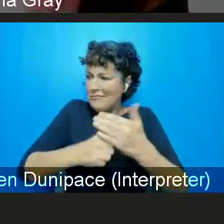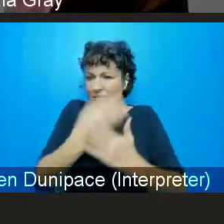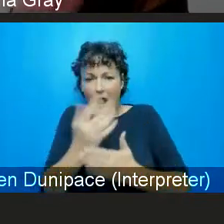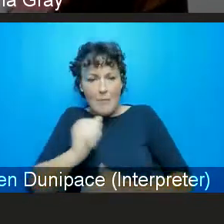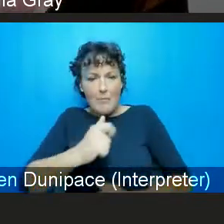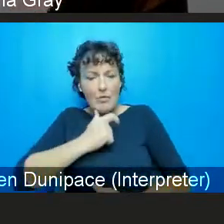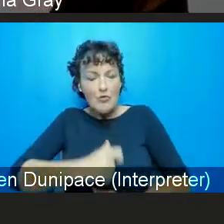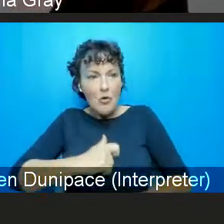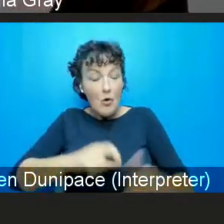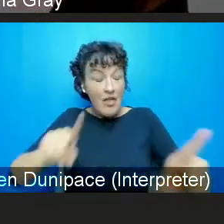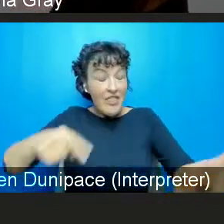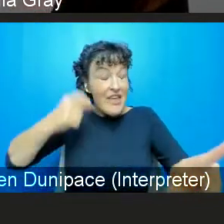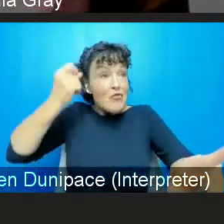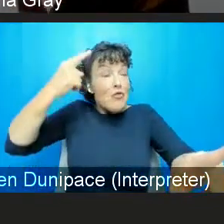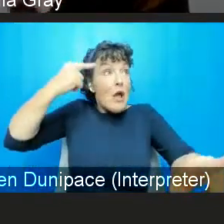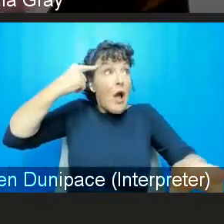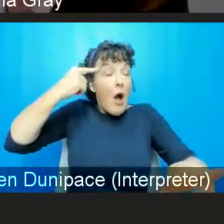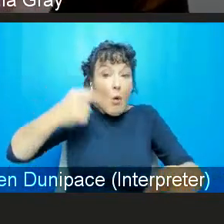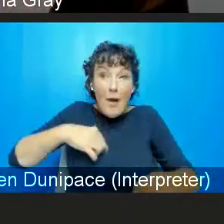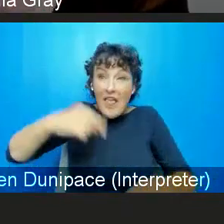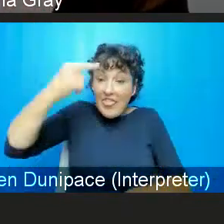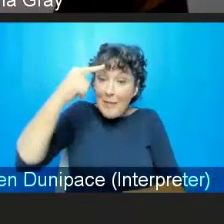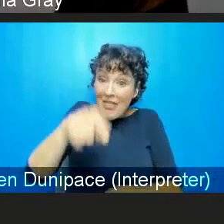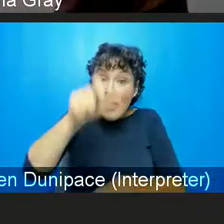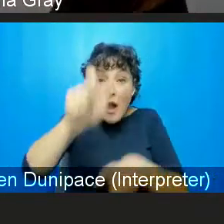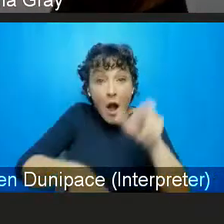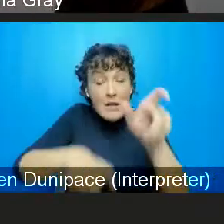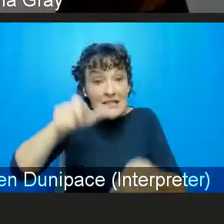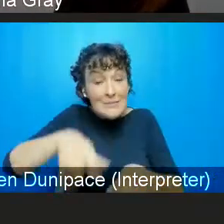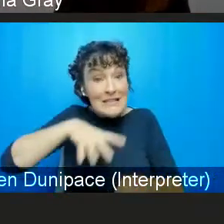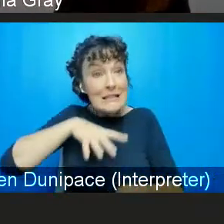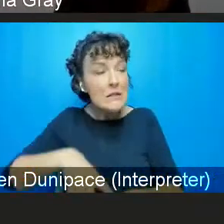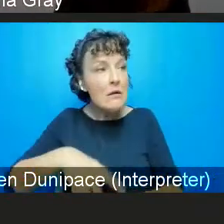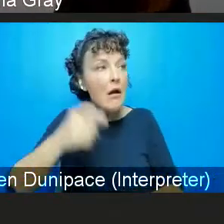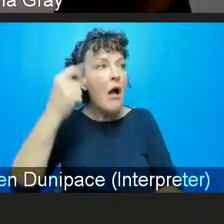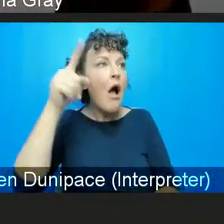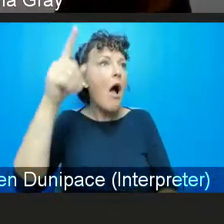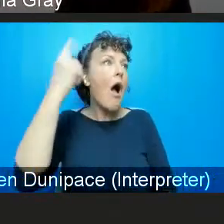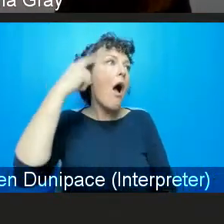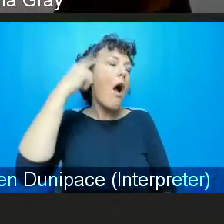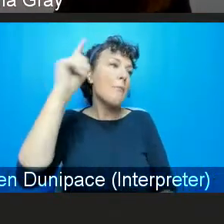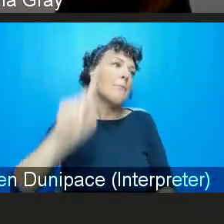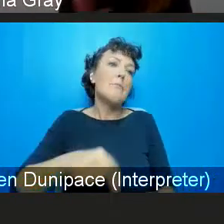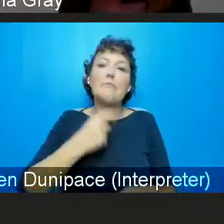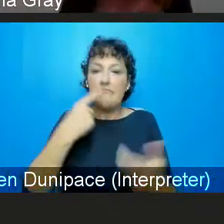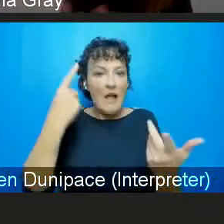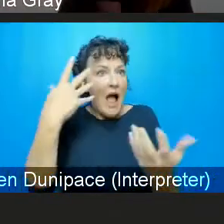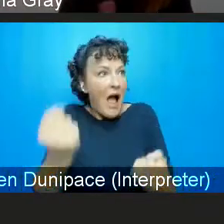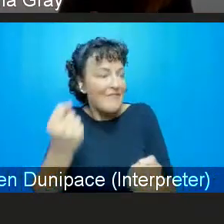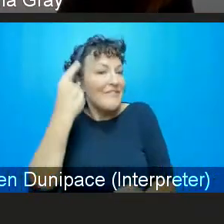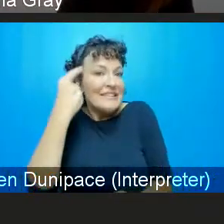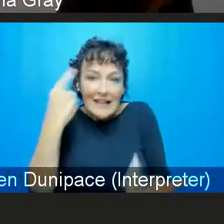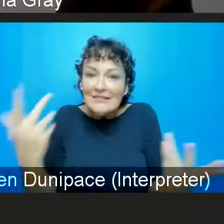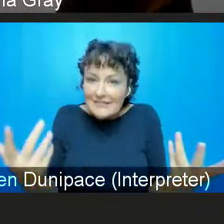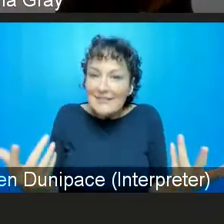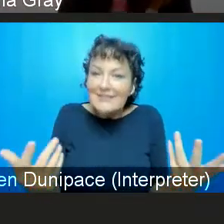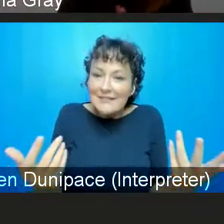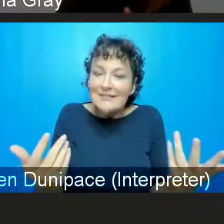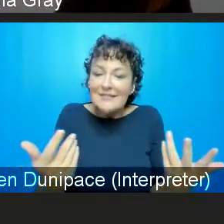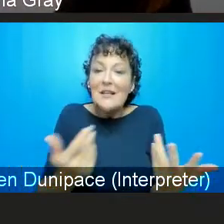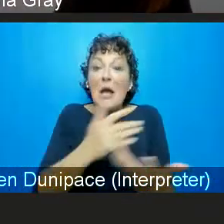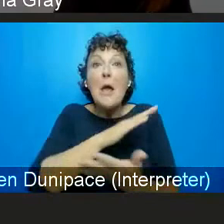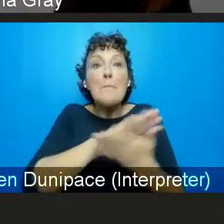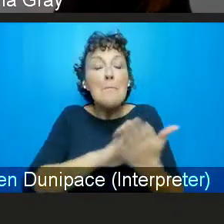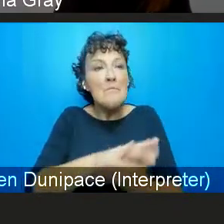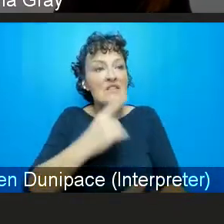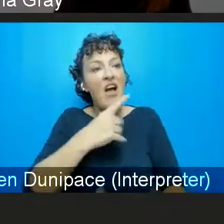it helped them put it into context. And then when we think about it in that, it makes it it makes it more readily transferable into the way